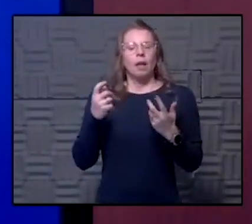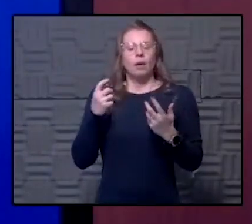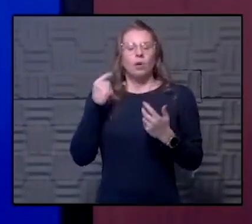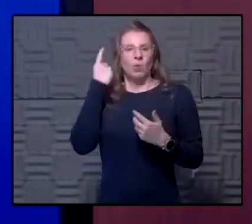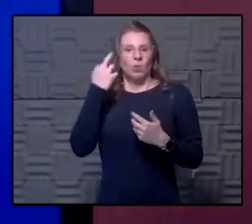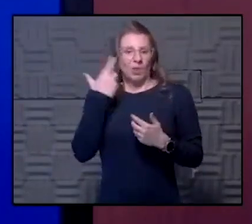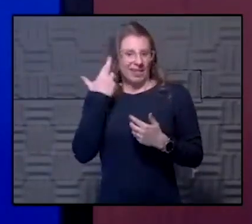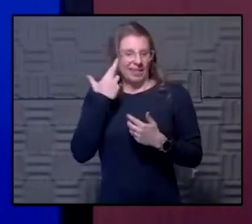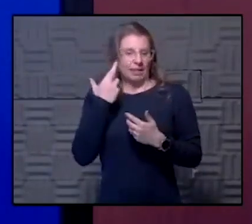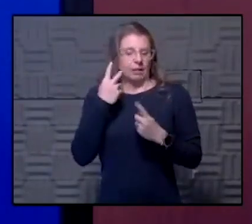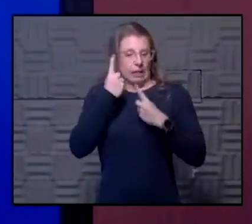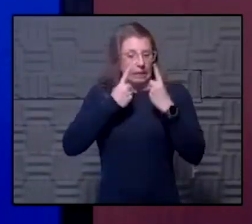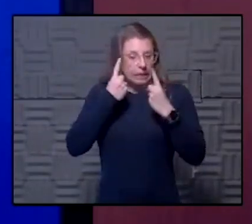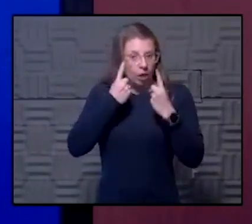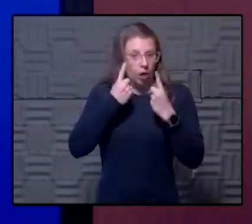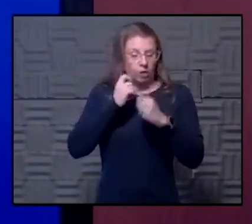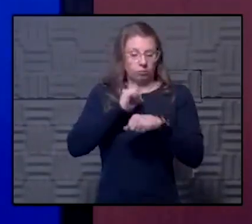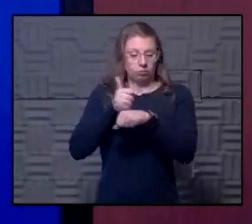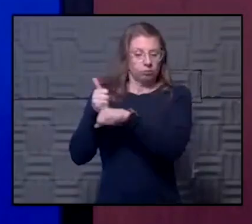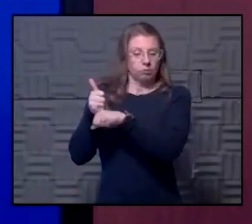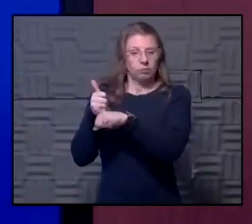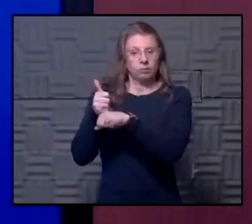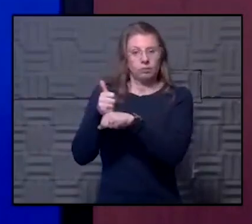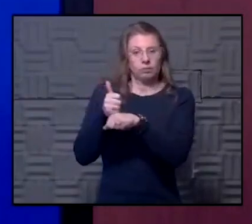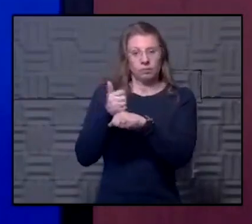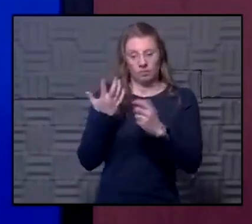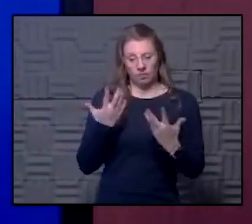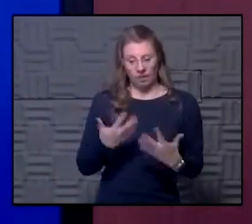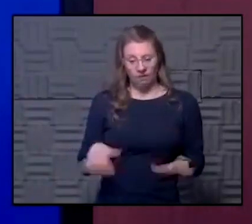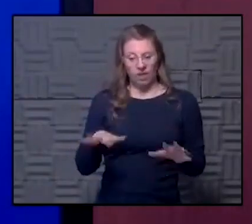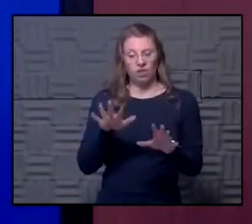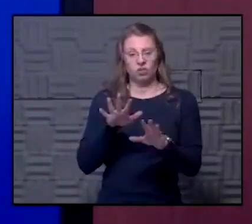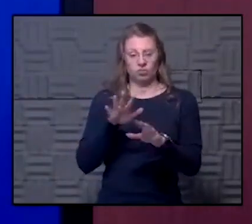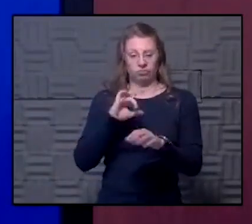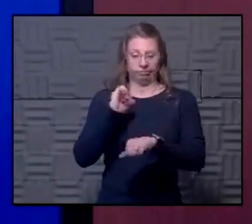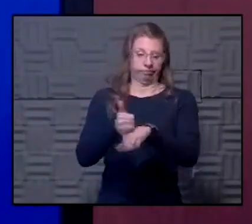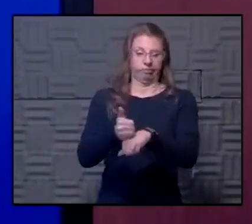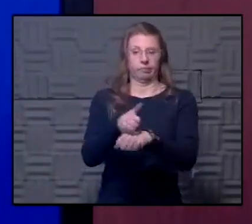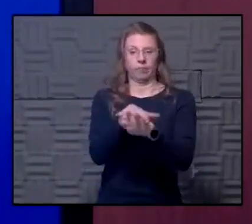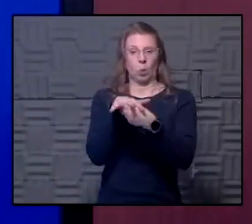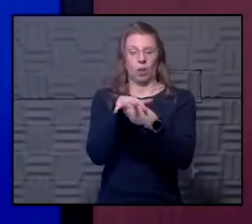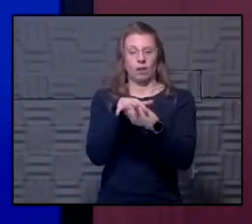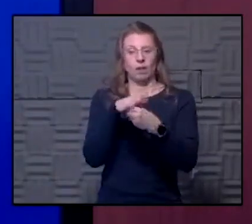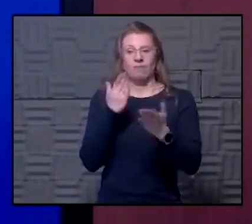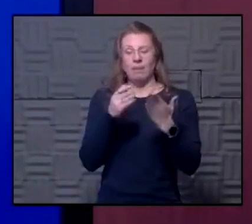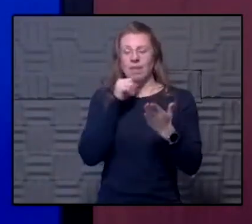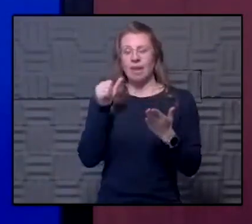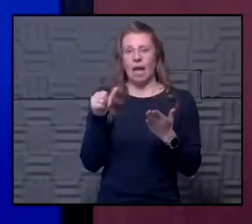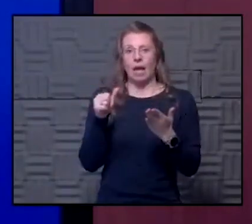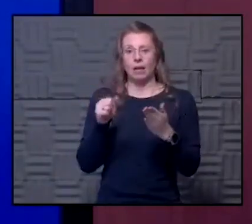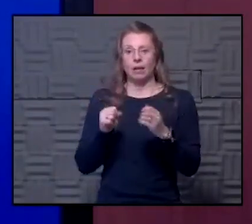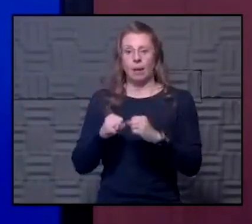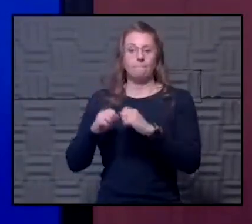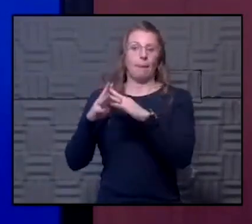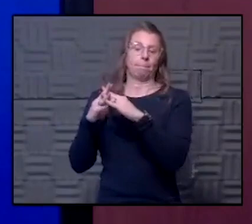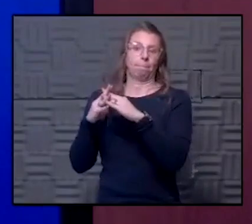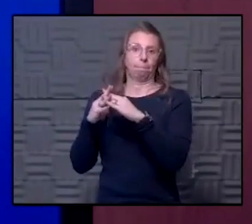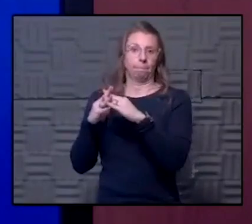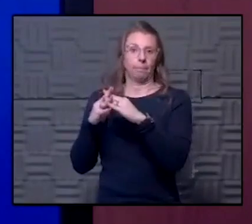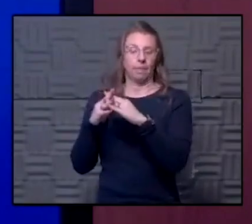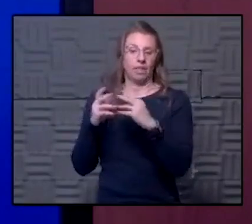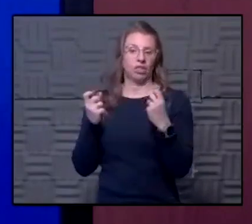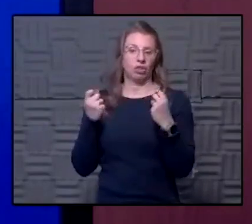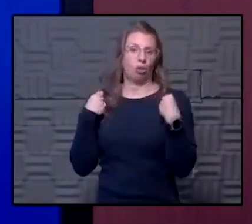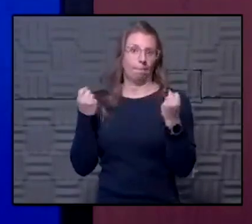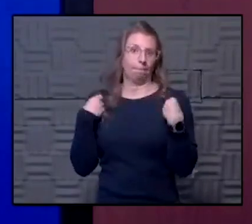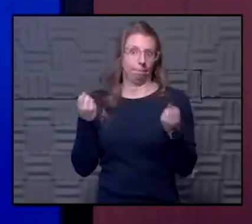consider set up an already established location rather than maybe one that's a pop-up location in a gym. And